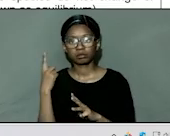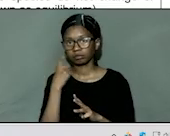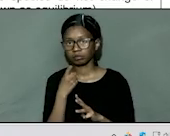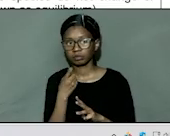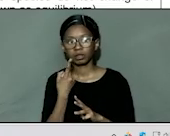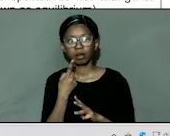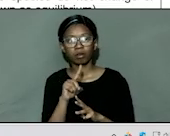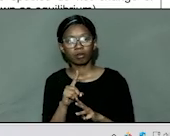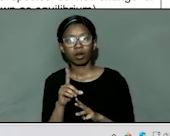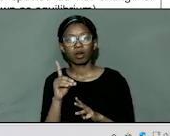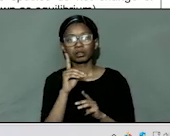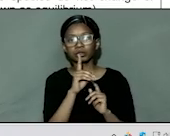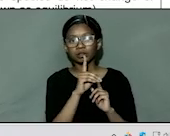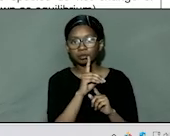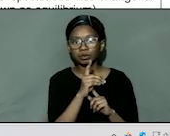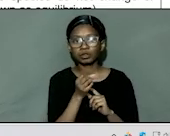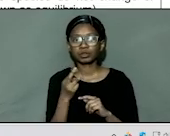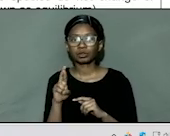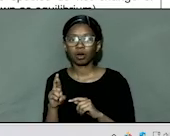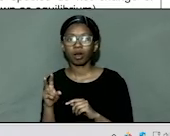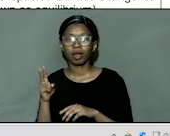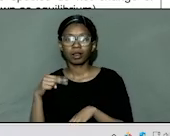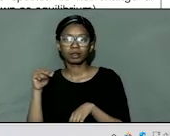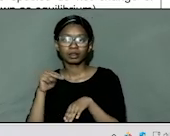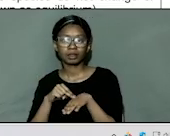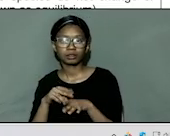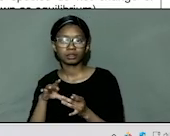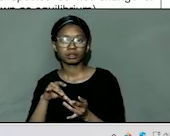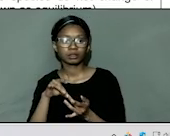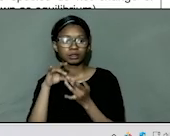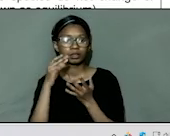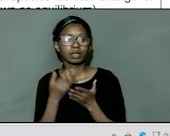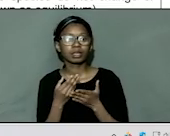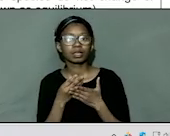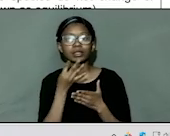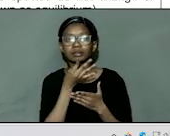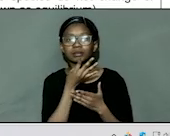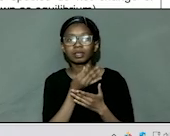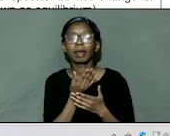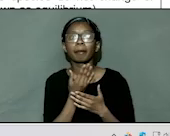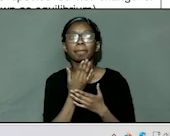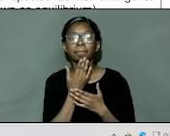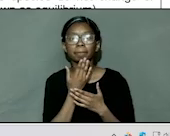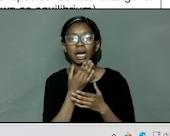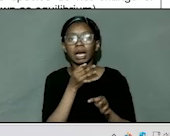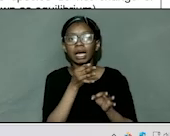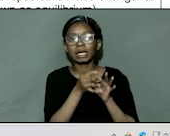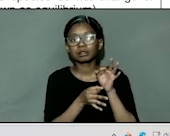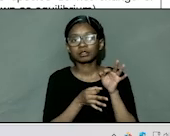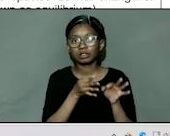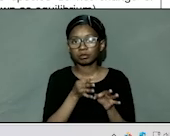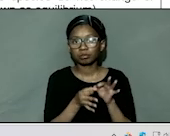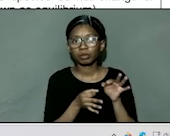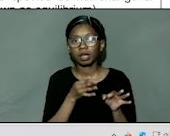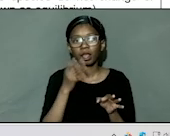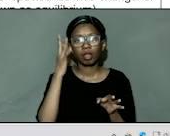natural selection. They can say, explain the theory of Darwin by natural selection. If the question is